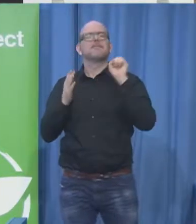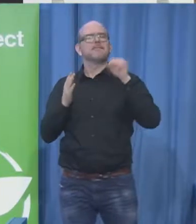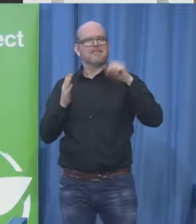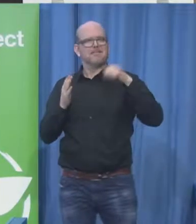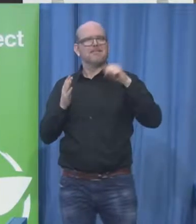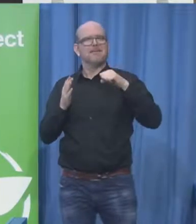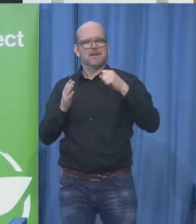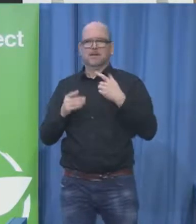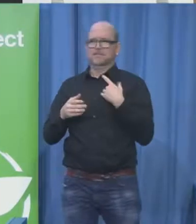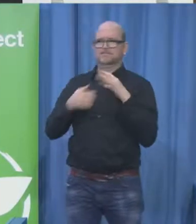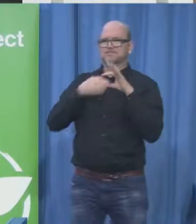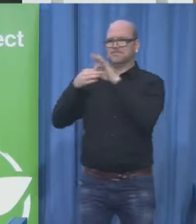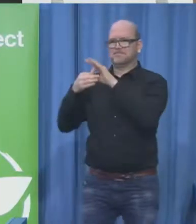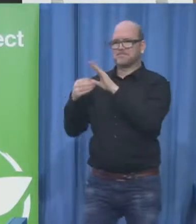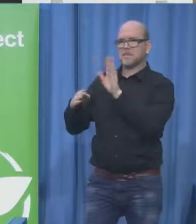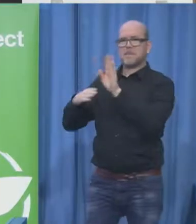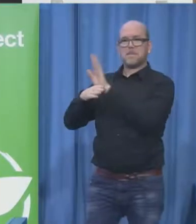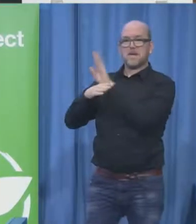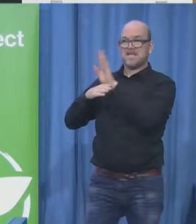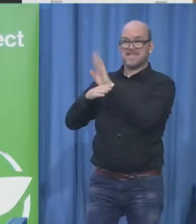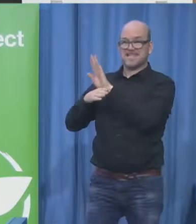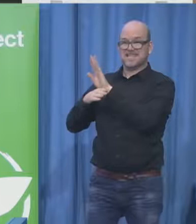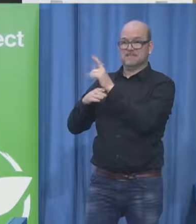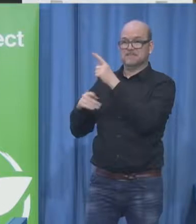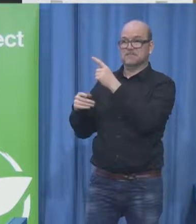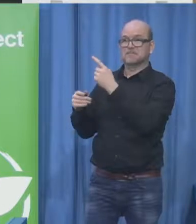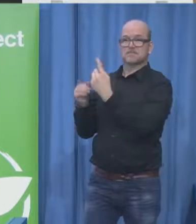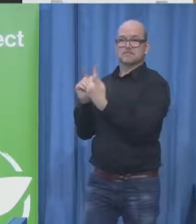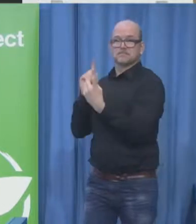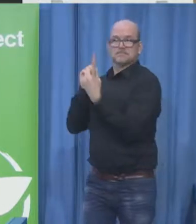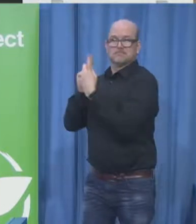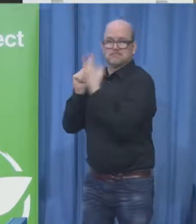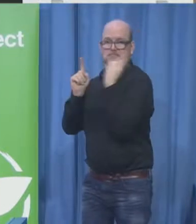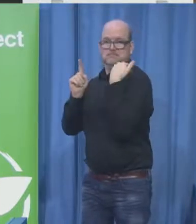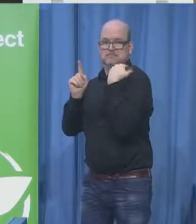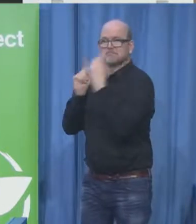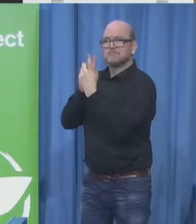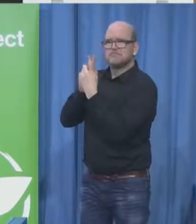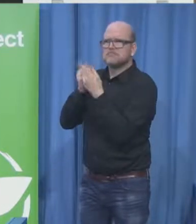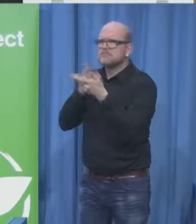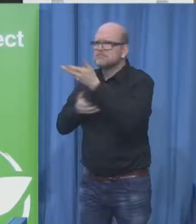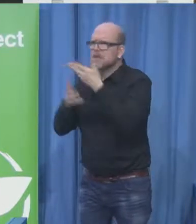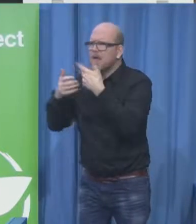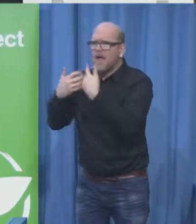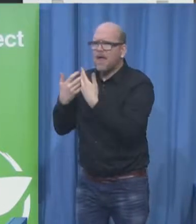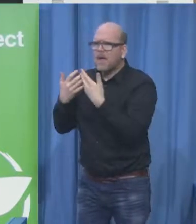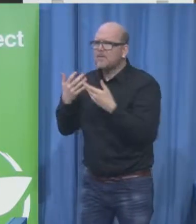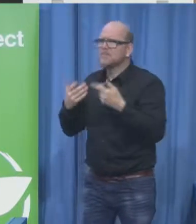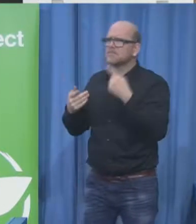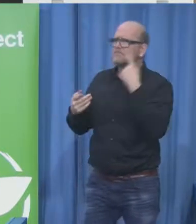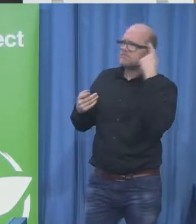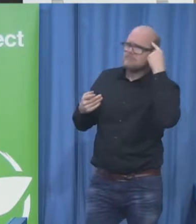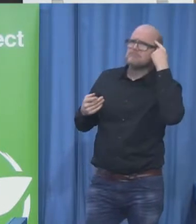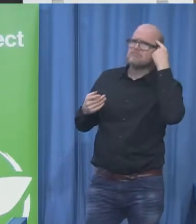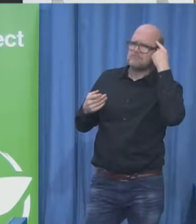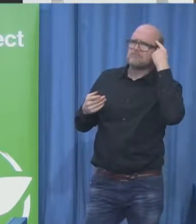to see the range of businesses represented around the table and how that had grown over time, because I do believe, and it's been said many